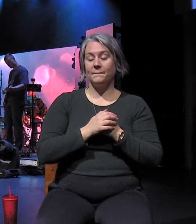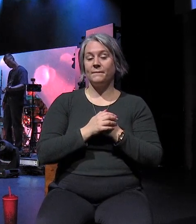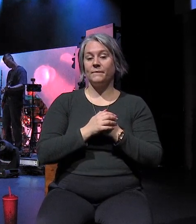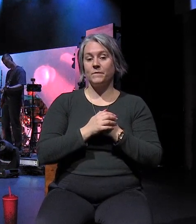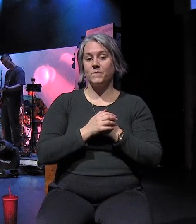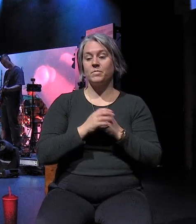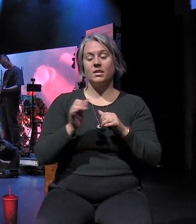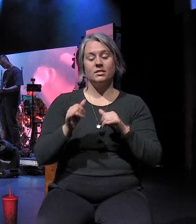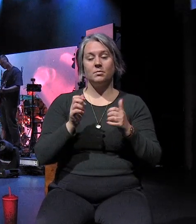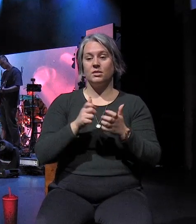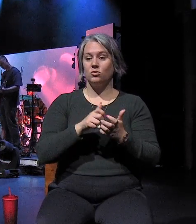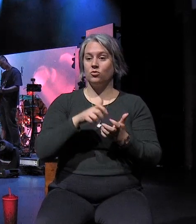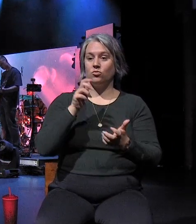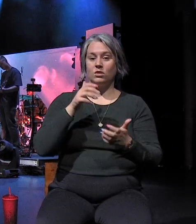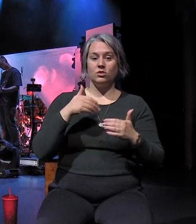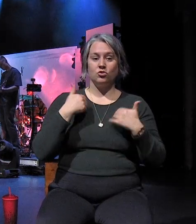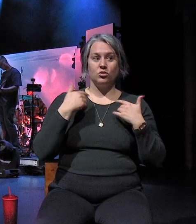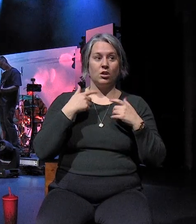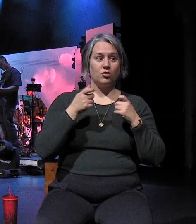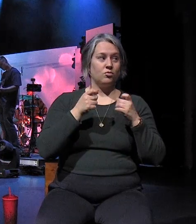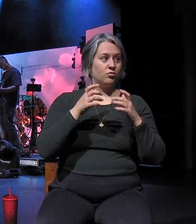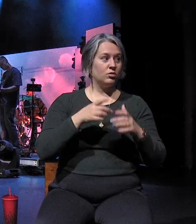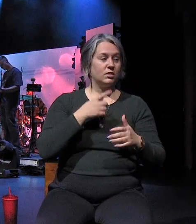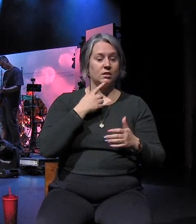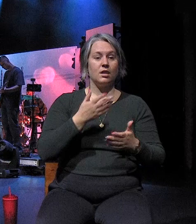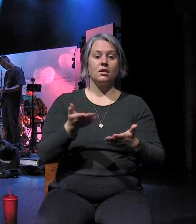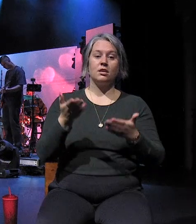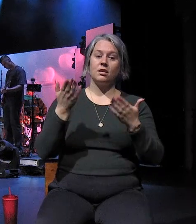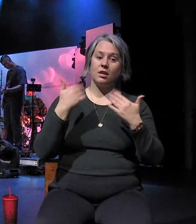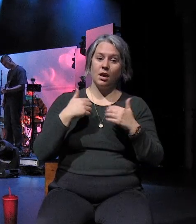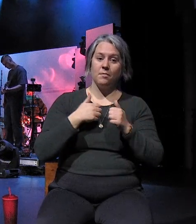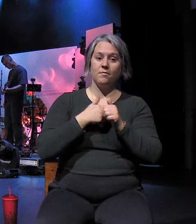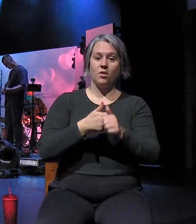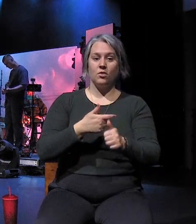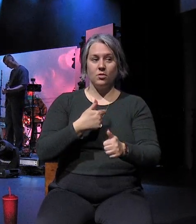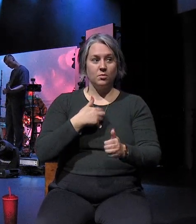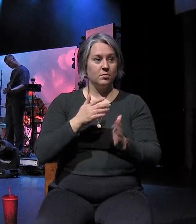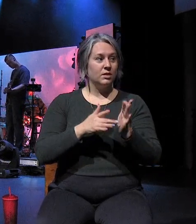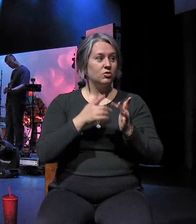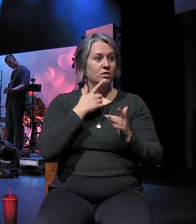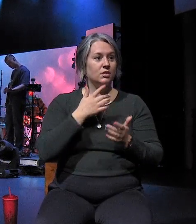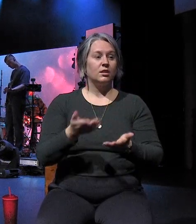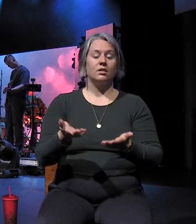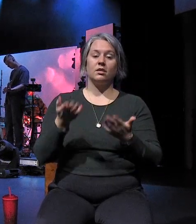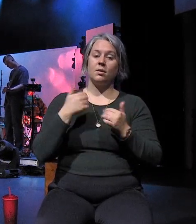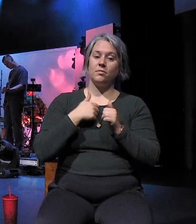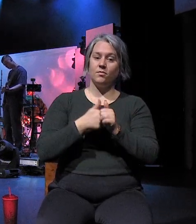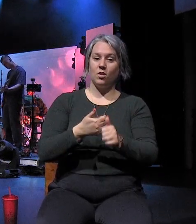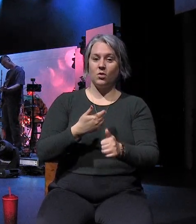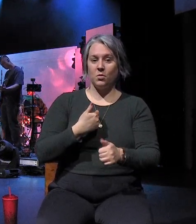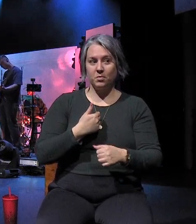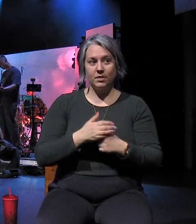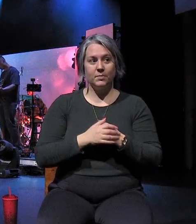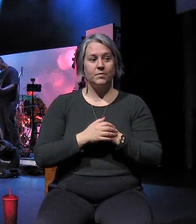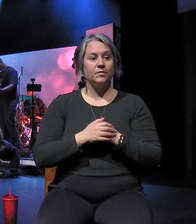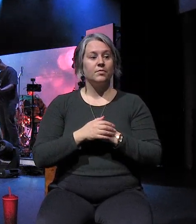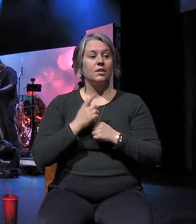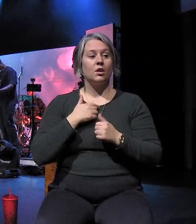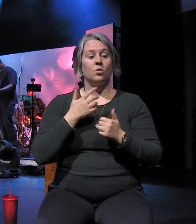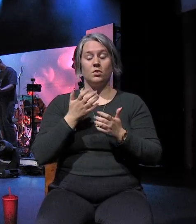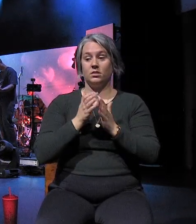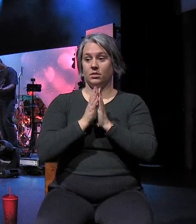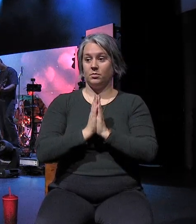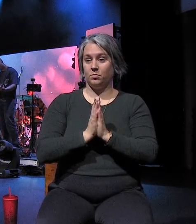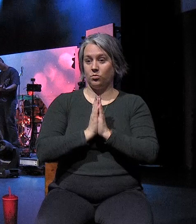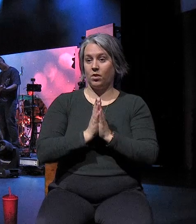that rich young ruler was faced with, come follow me. Jesus is saying to you, come follow me. I want to lead you in a prayer to yield